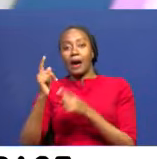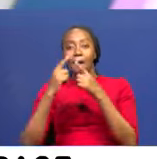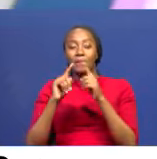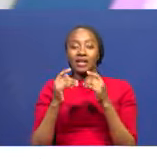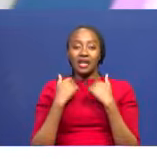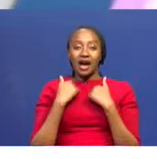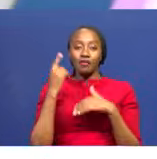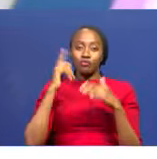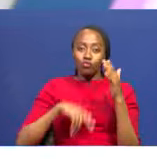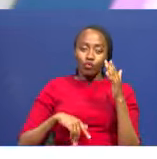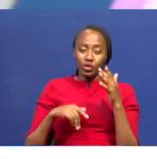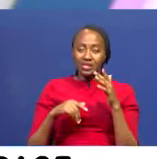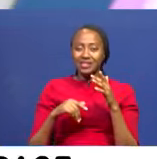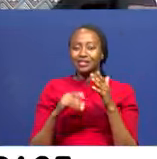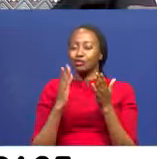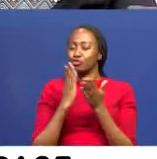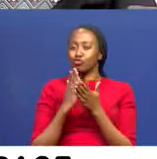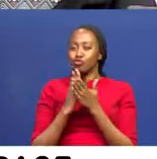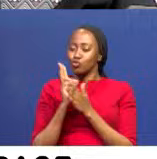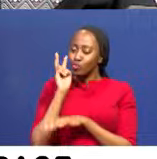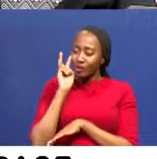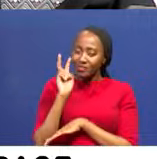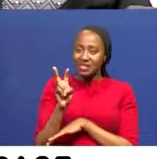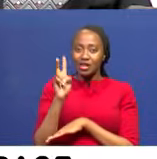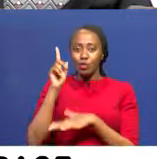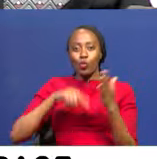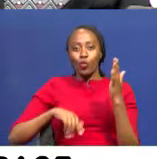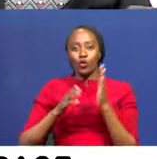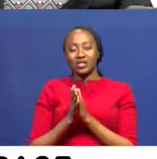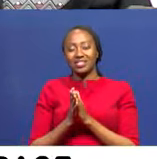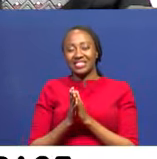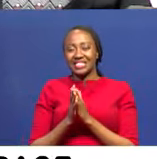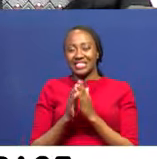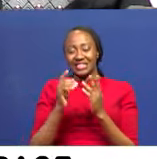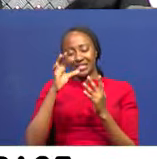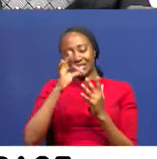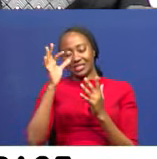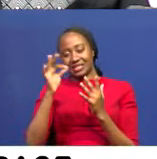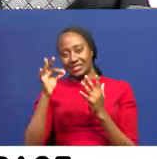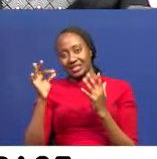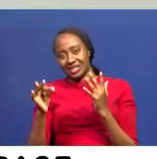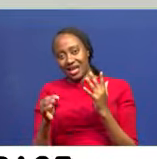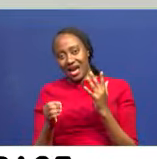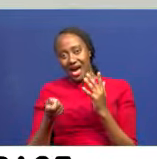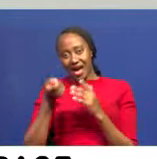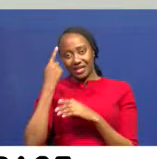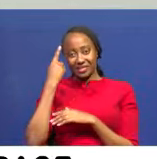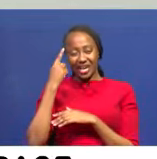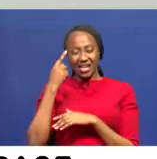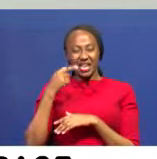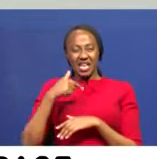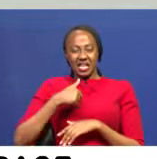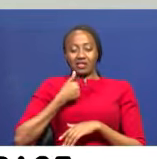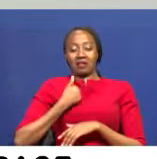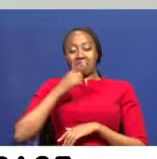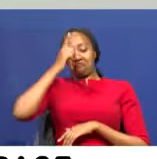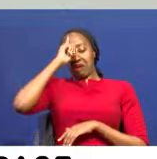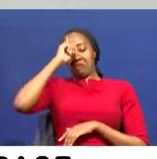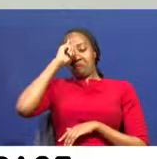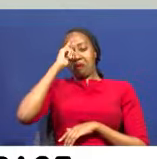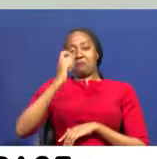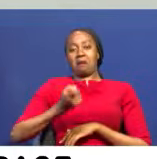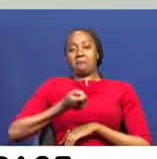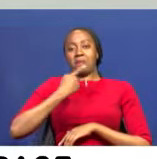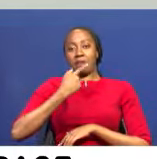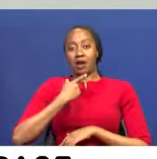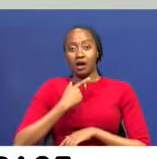course, there you have it. I'm sure you've gotten at least useful bits, but you've been told not to just go to a pharmacy and ask for any medicine. First